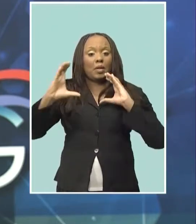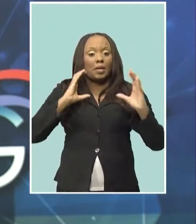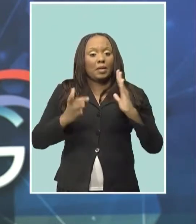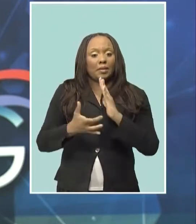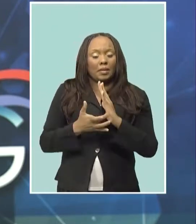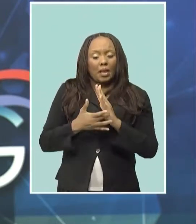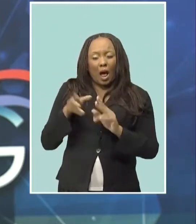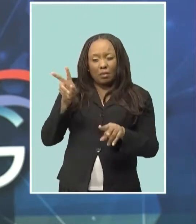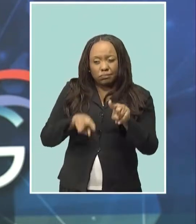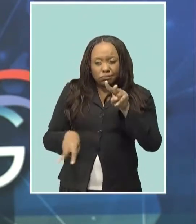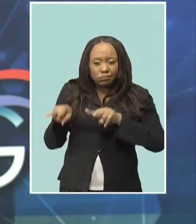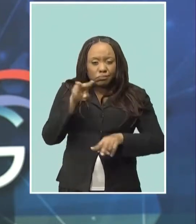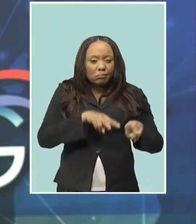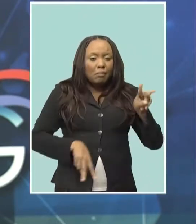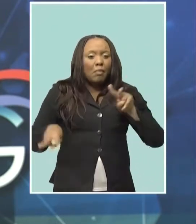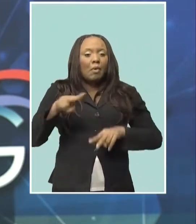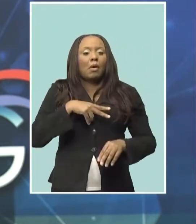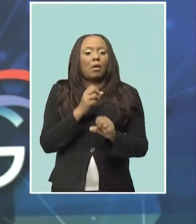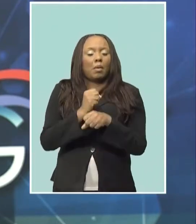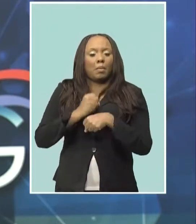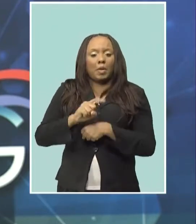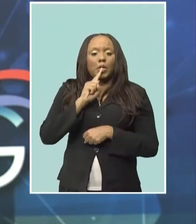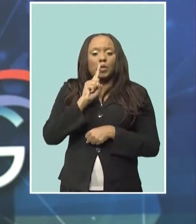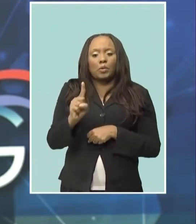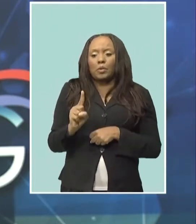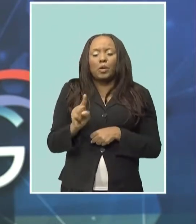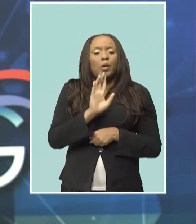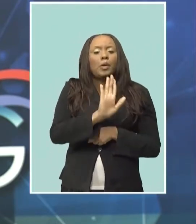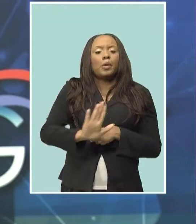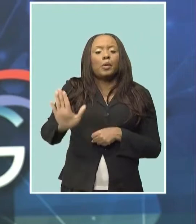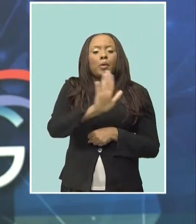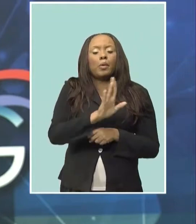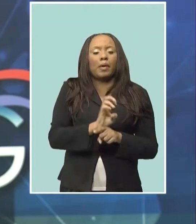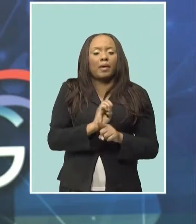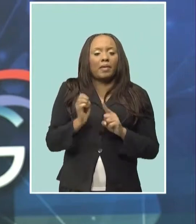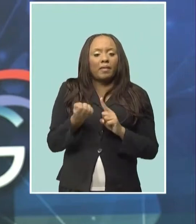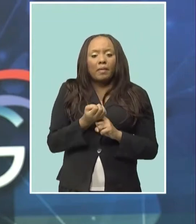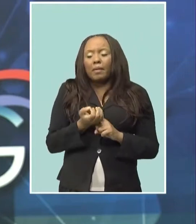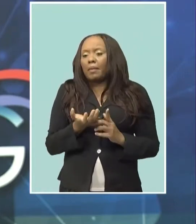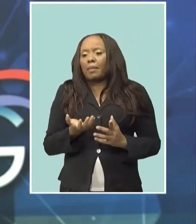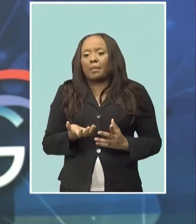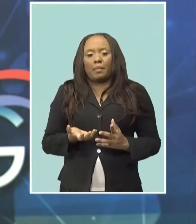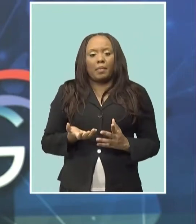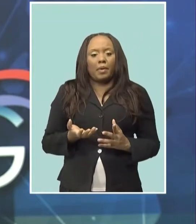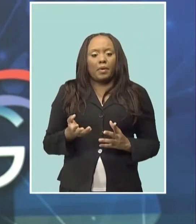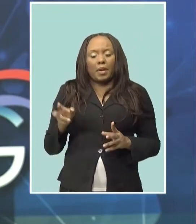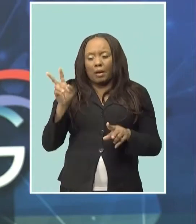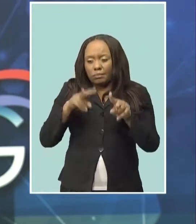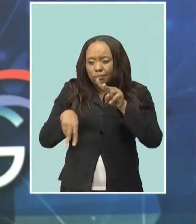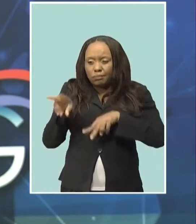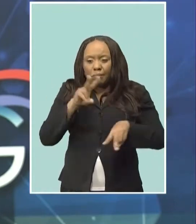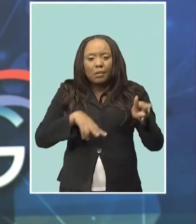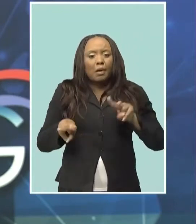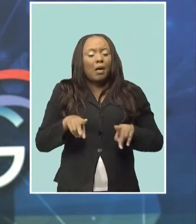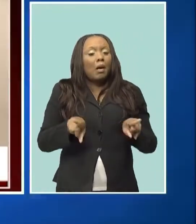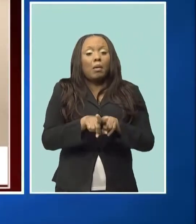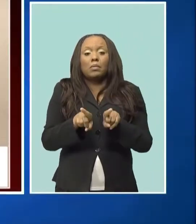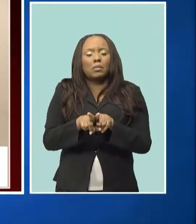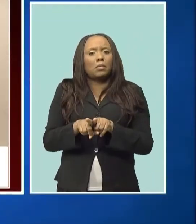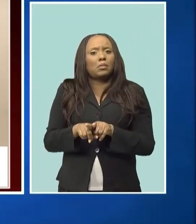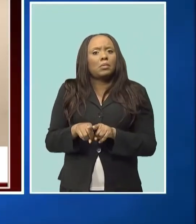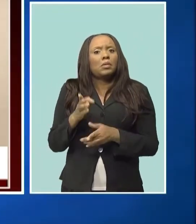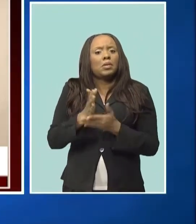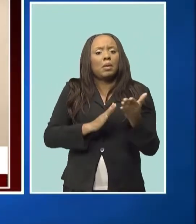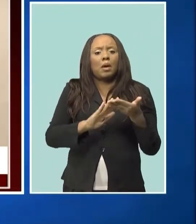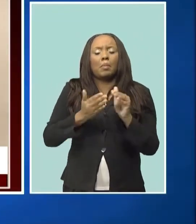criminal elements. On that point, the minister also noted there aren't enough active neighborhood watches. Just 2